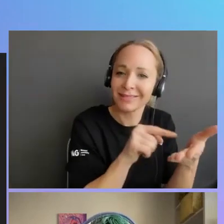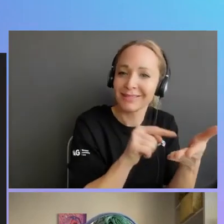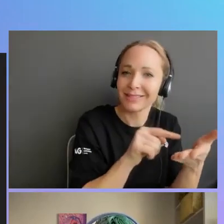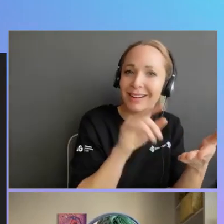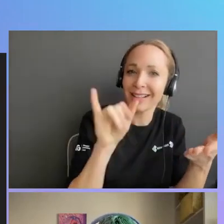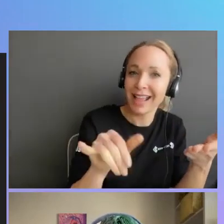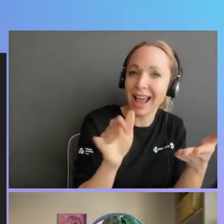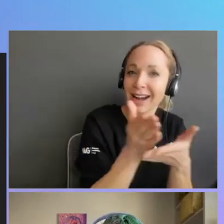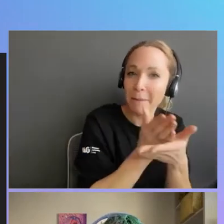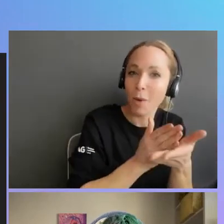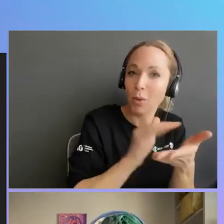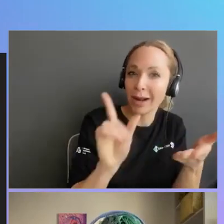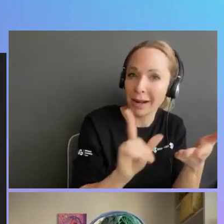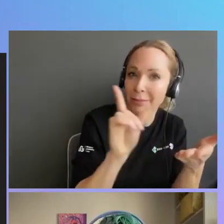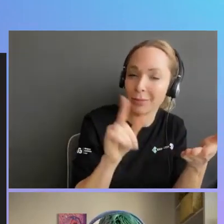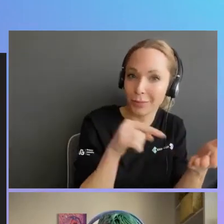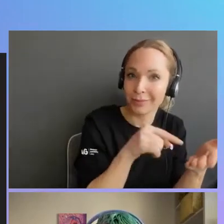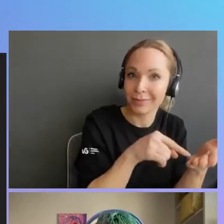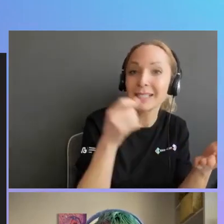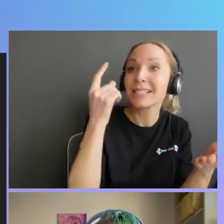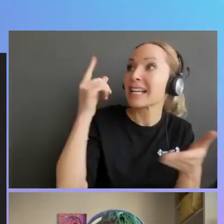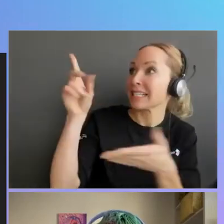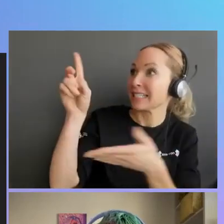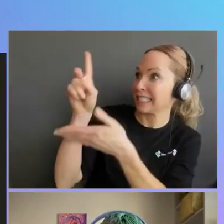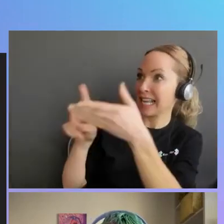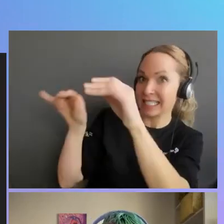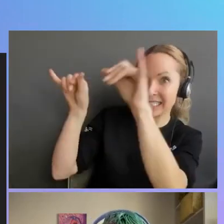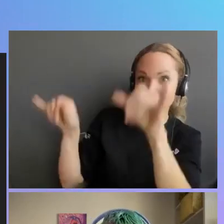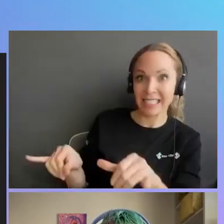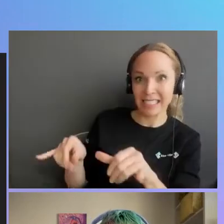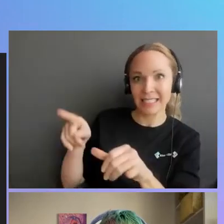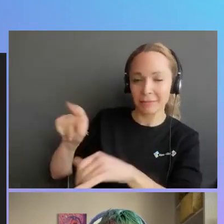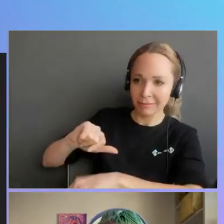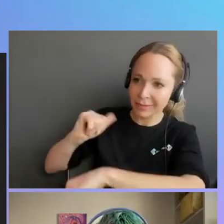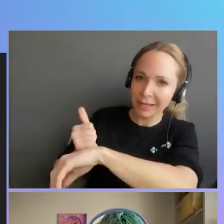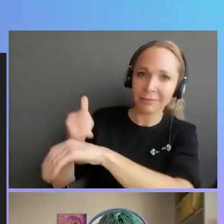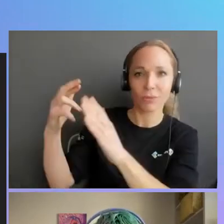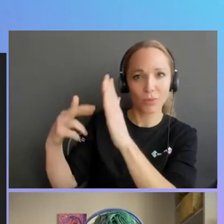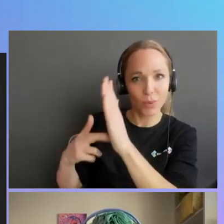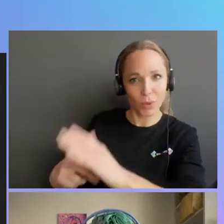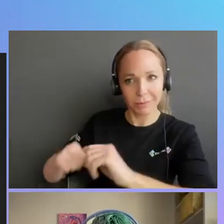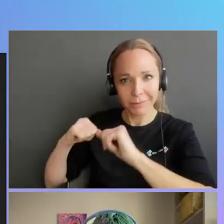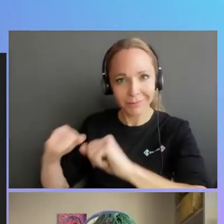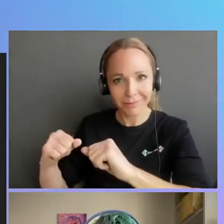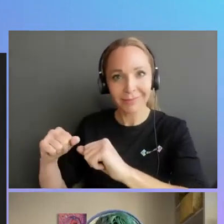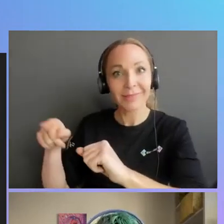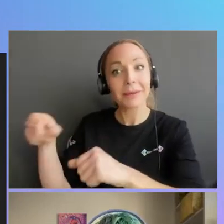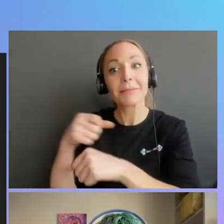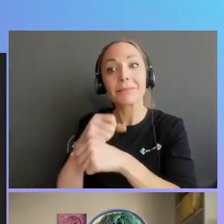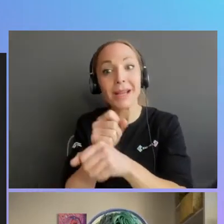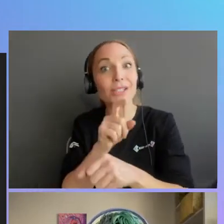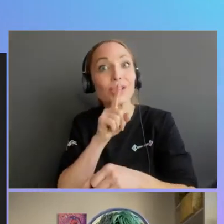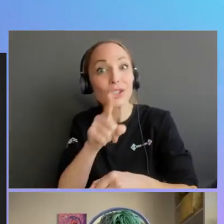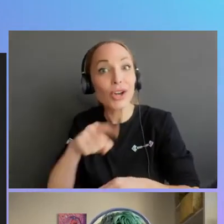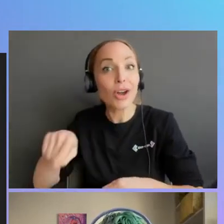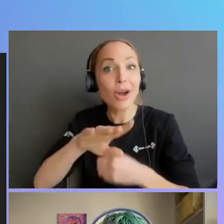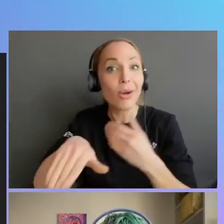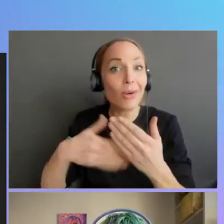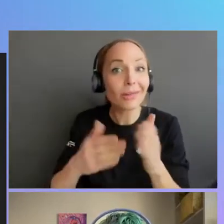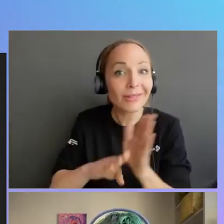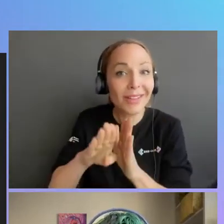needs to be there with the guide rails in place so that developers are using the component library in an effective